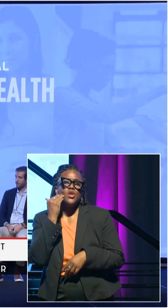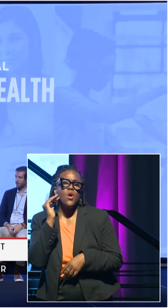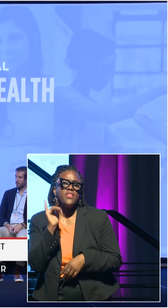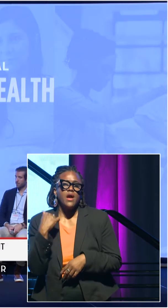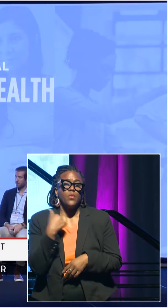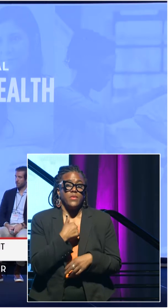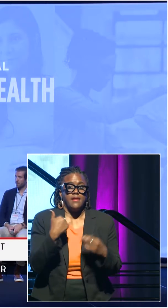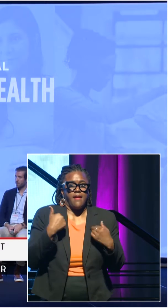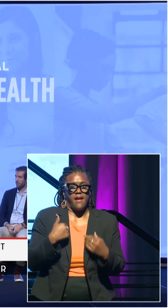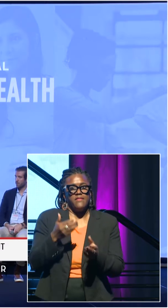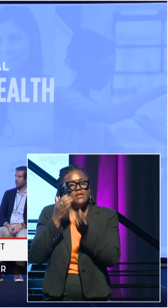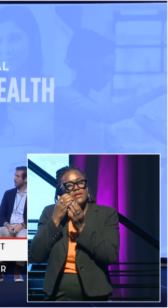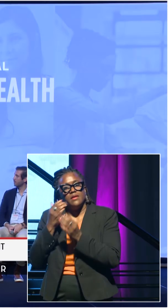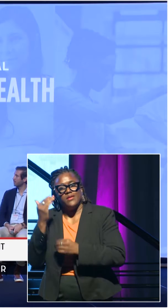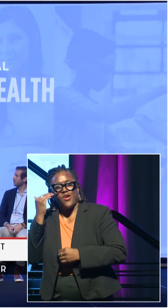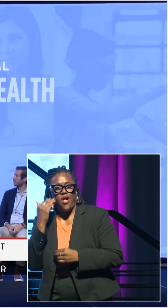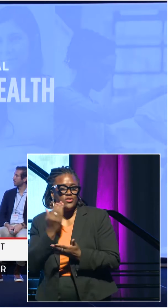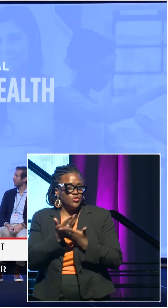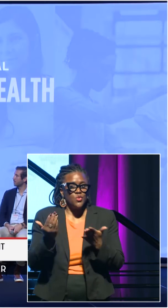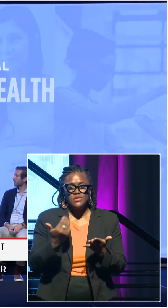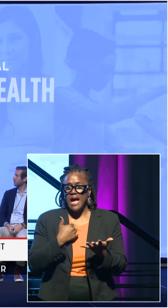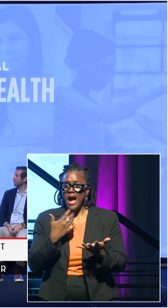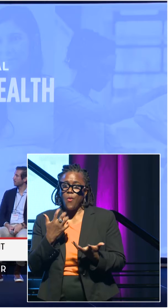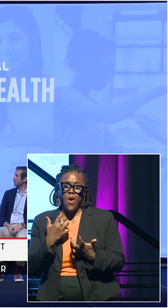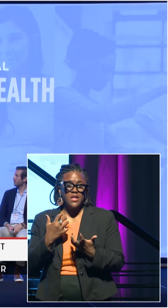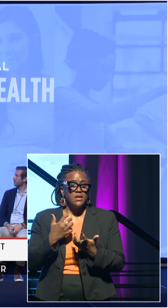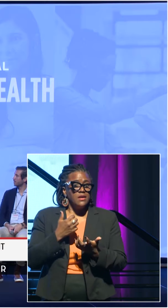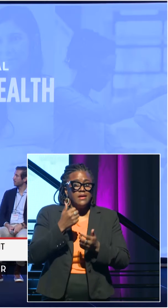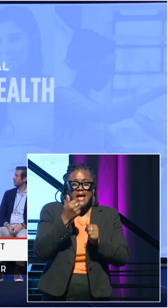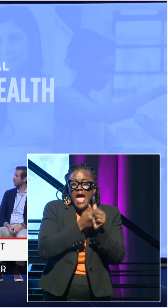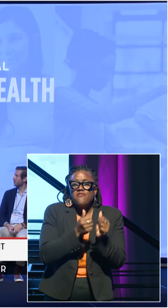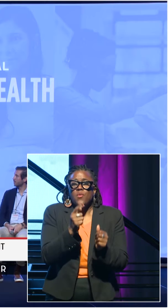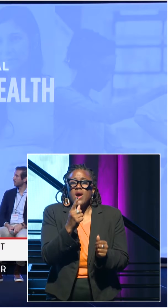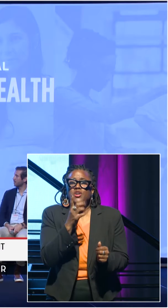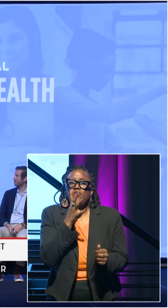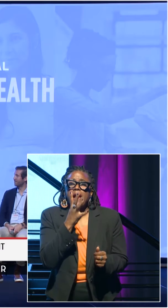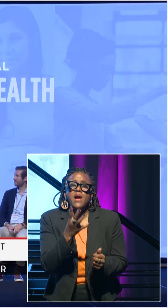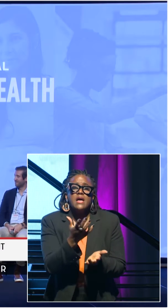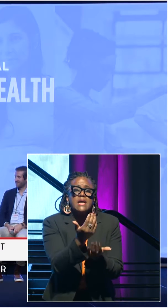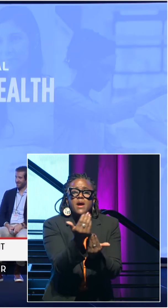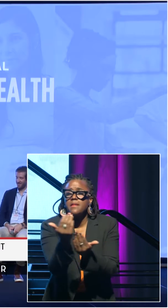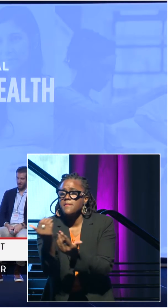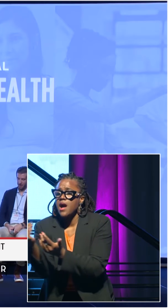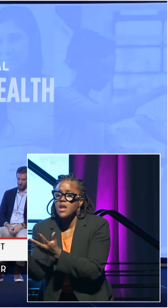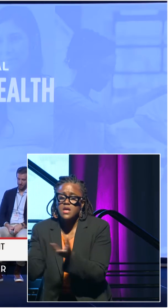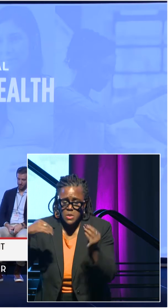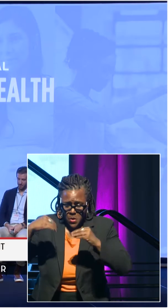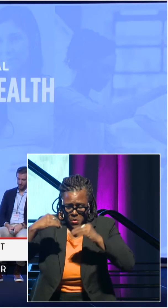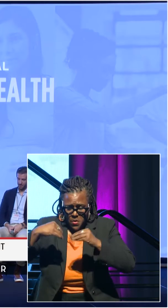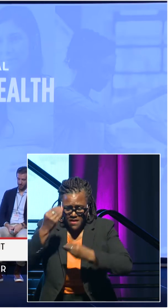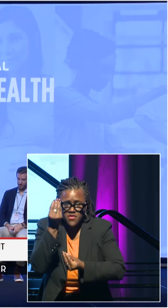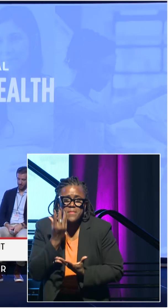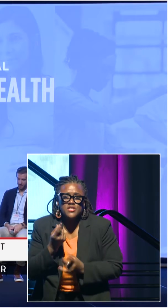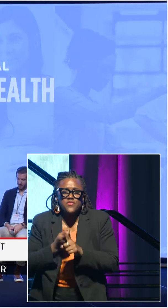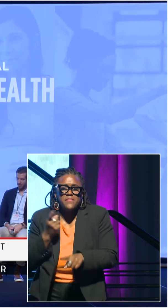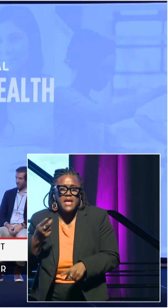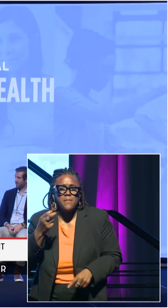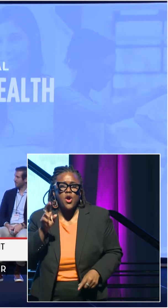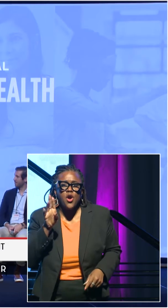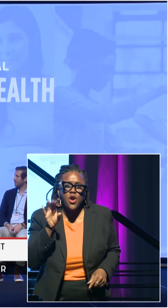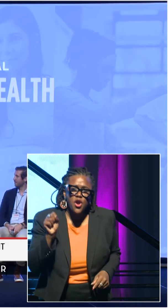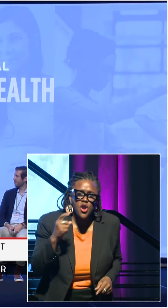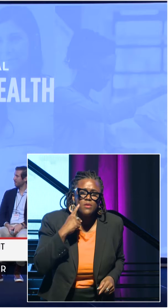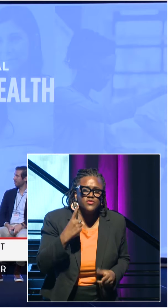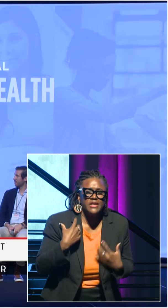have this knowledge and these tools. I want to bottle up everyone's grandma, auntie, that have herbs that